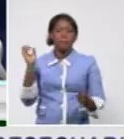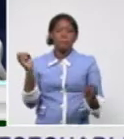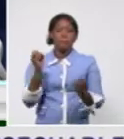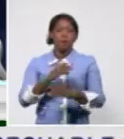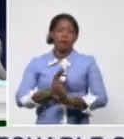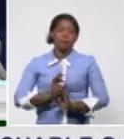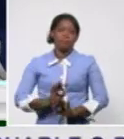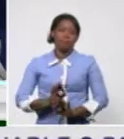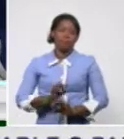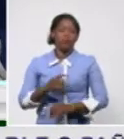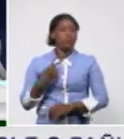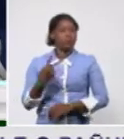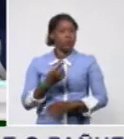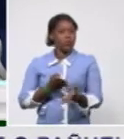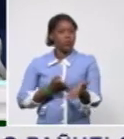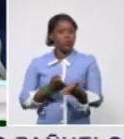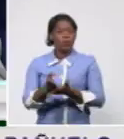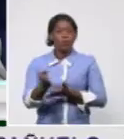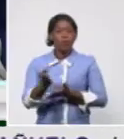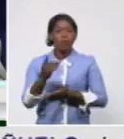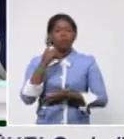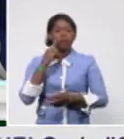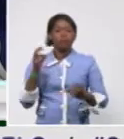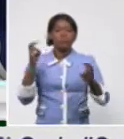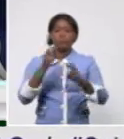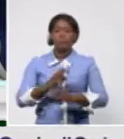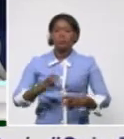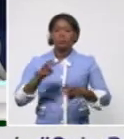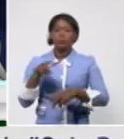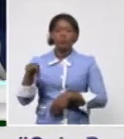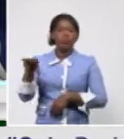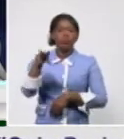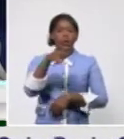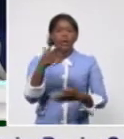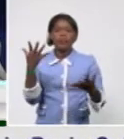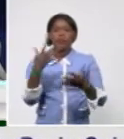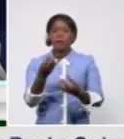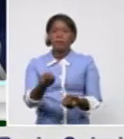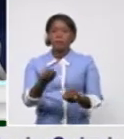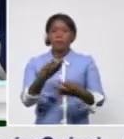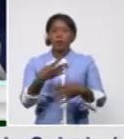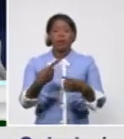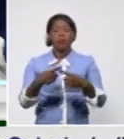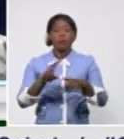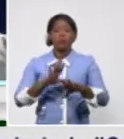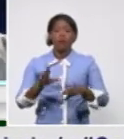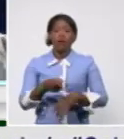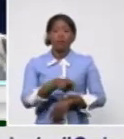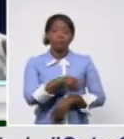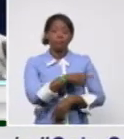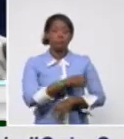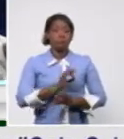in 54 cases reported over the last 15 days is still being investigated.